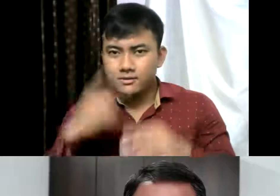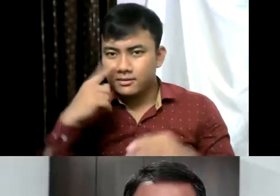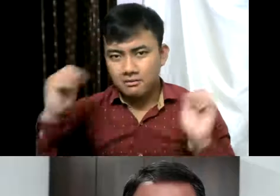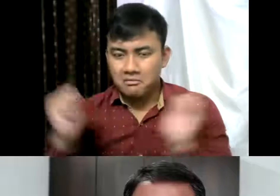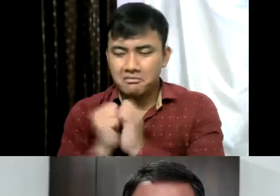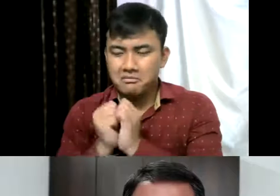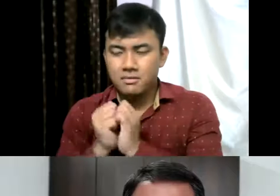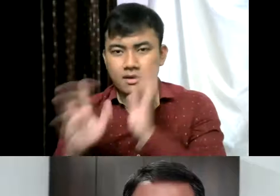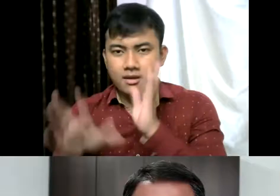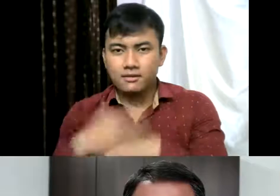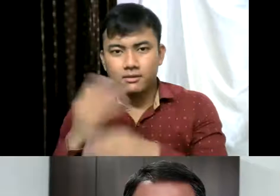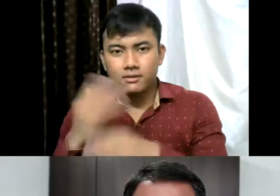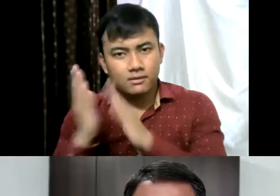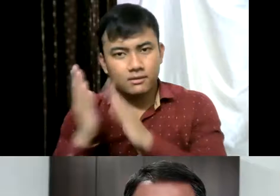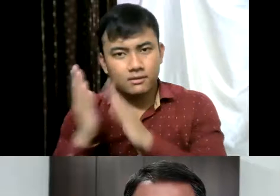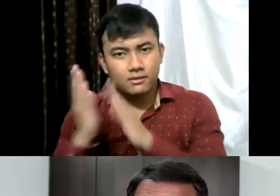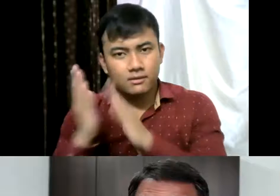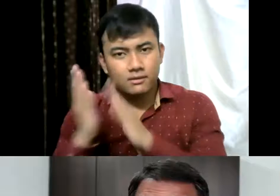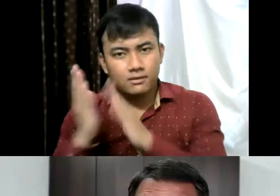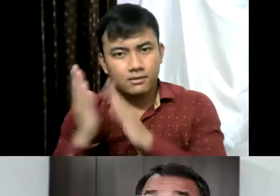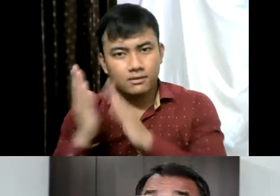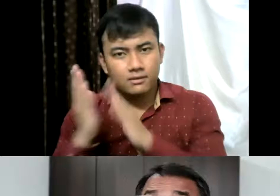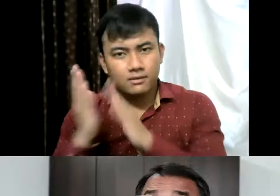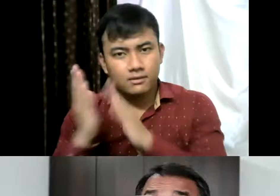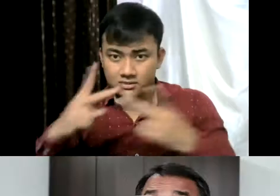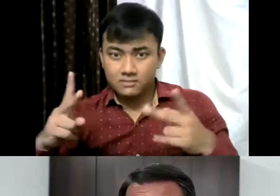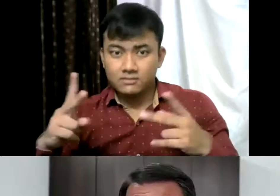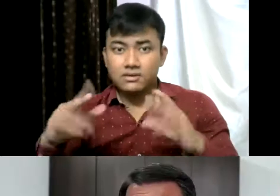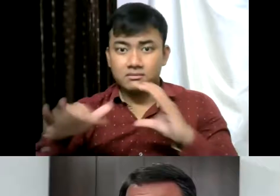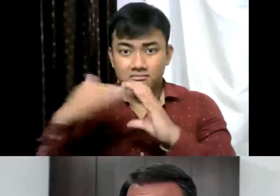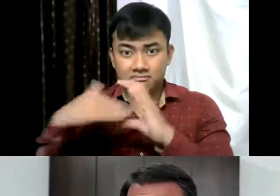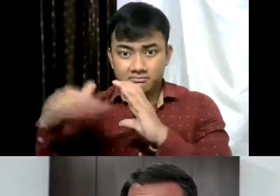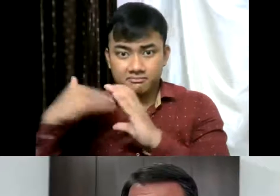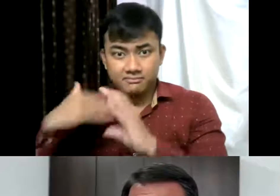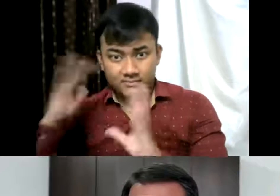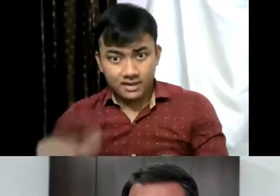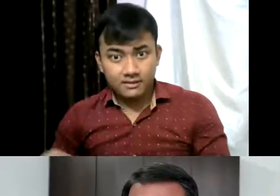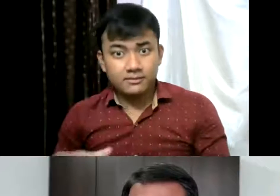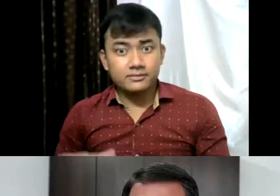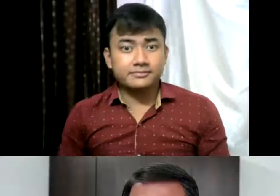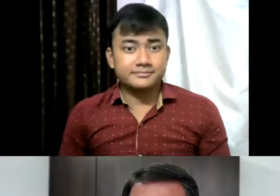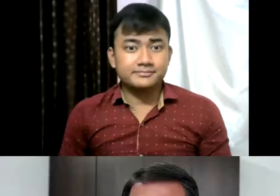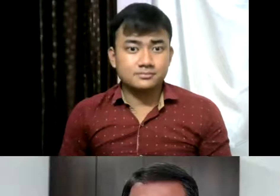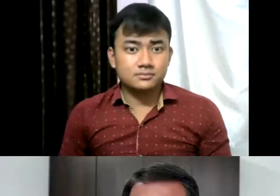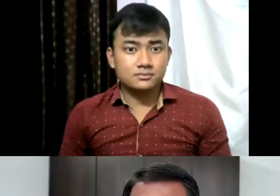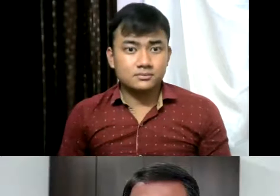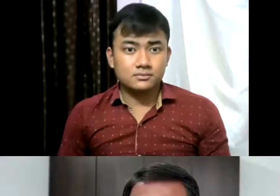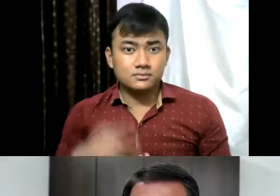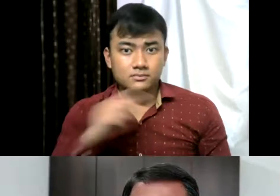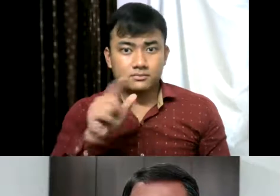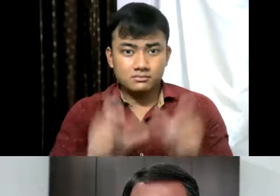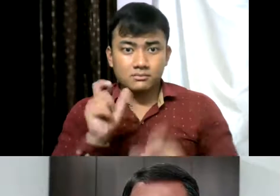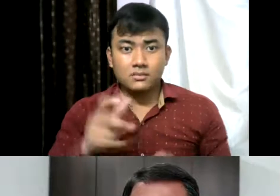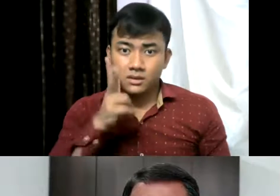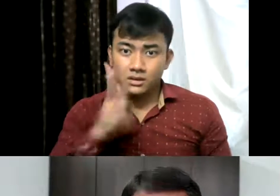2 hours, she had about 150 messages inbox, and most of them didn't say anything